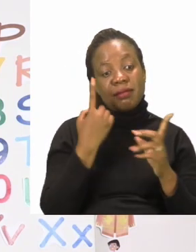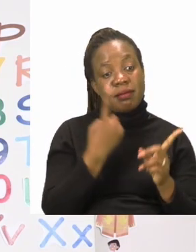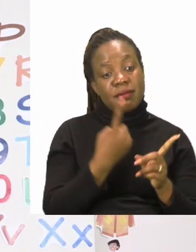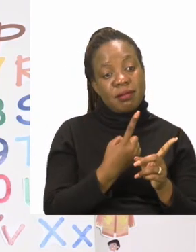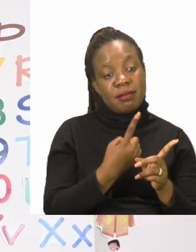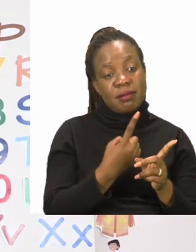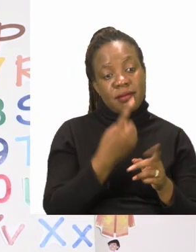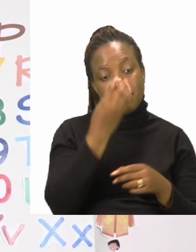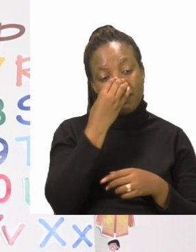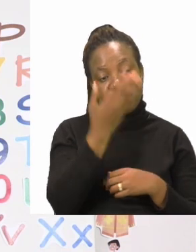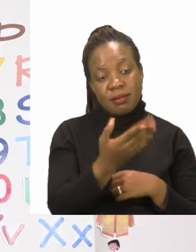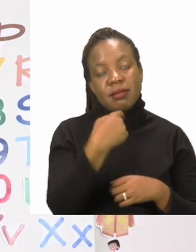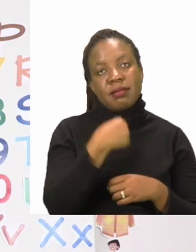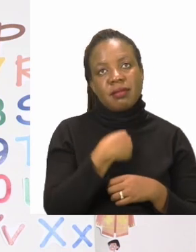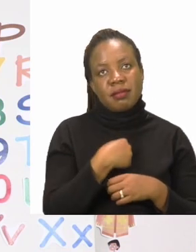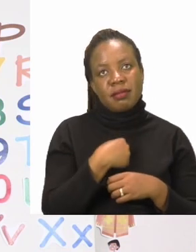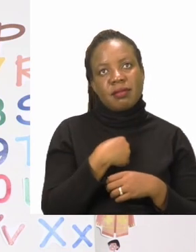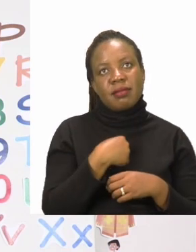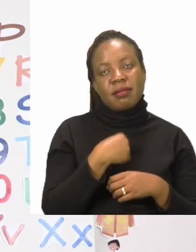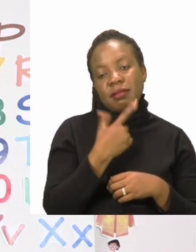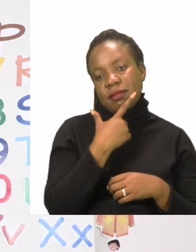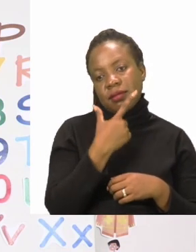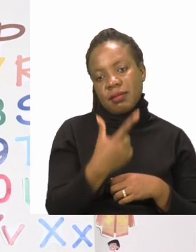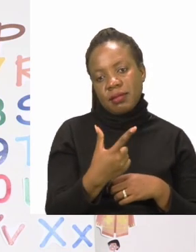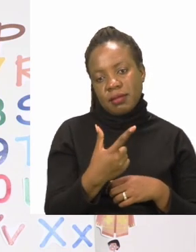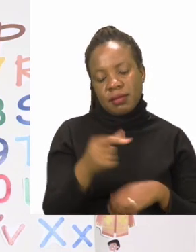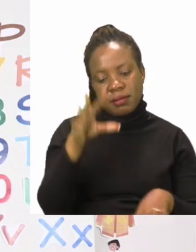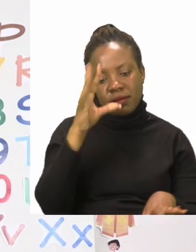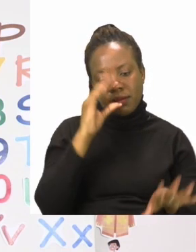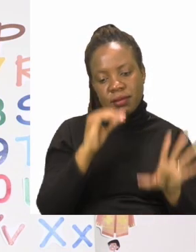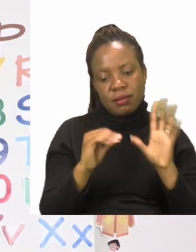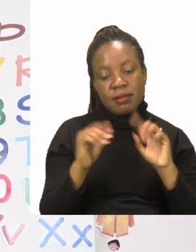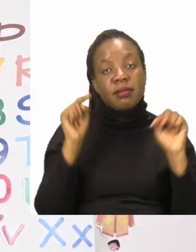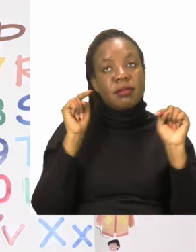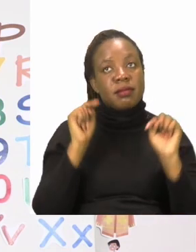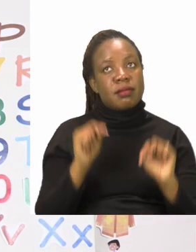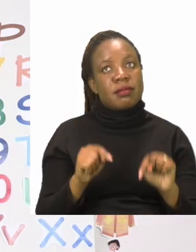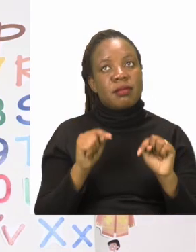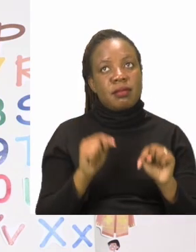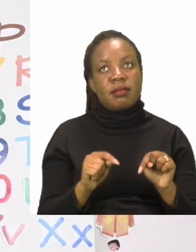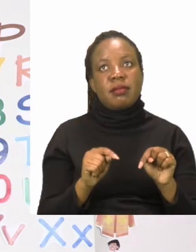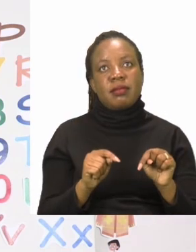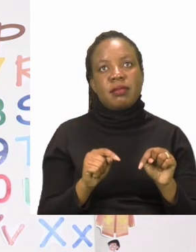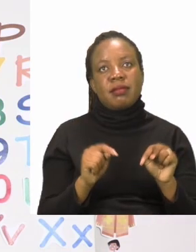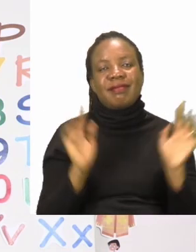Sashi and I, we would like to say thank you for joining us today and